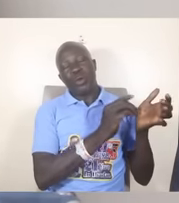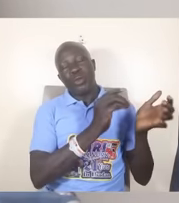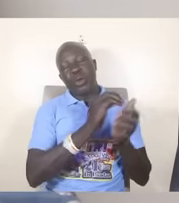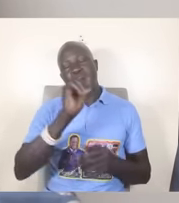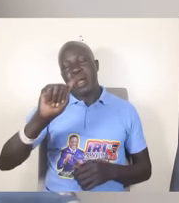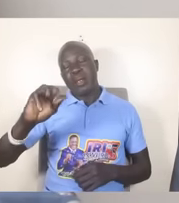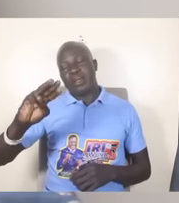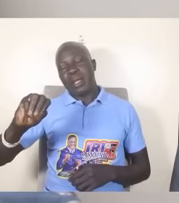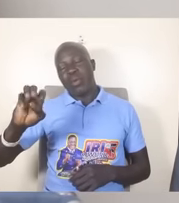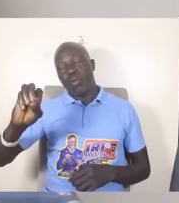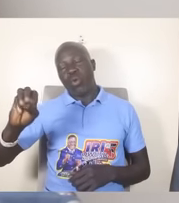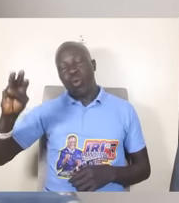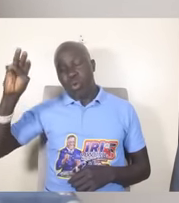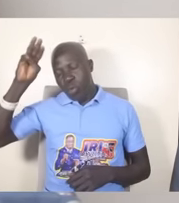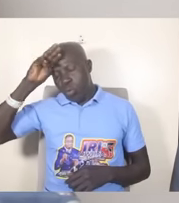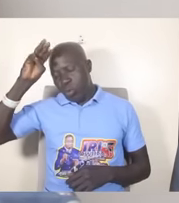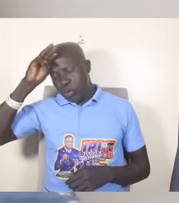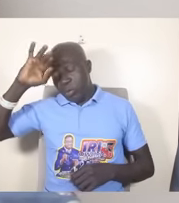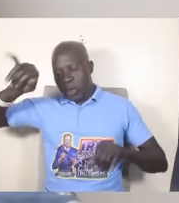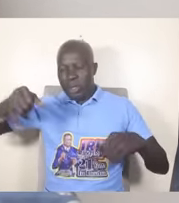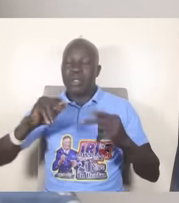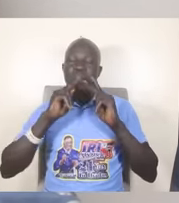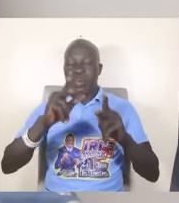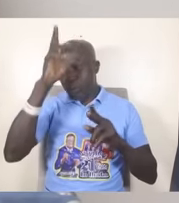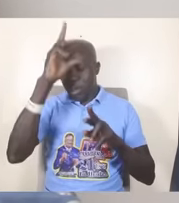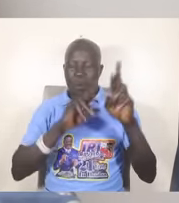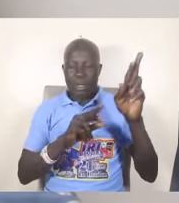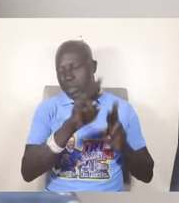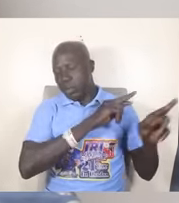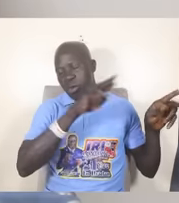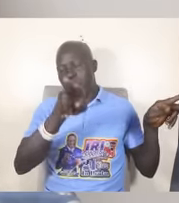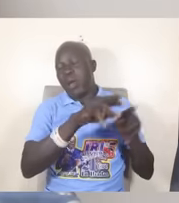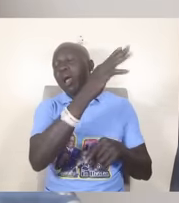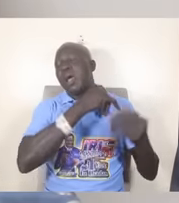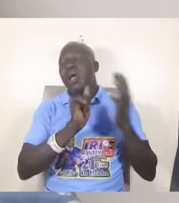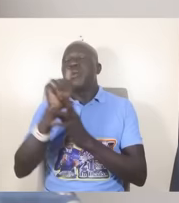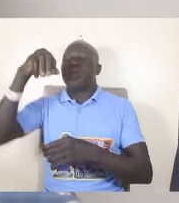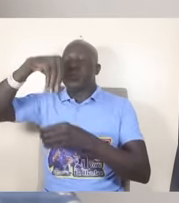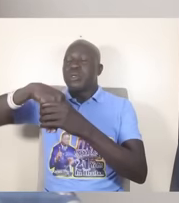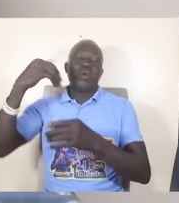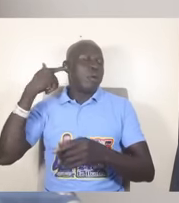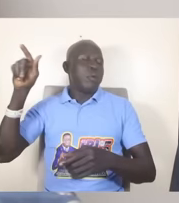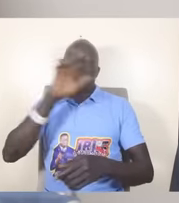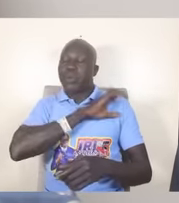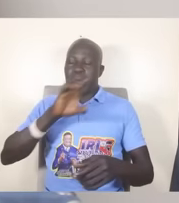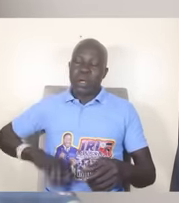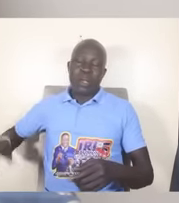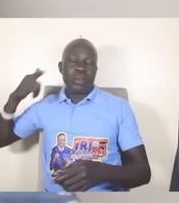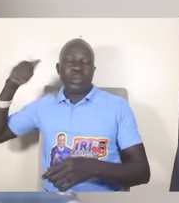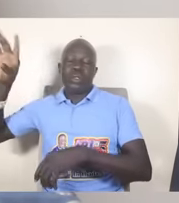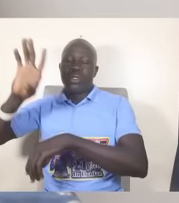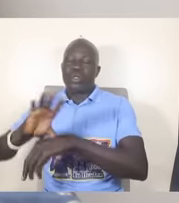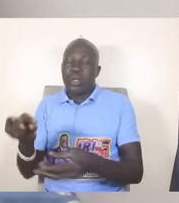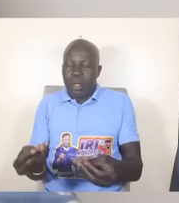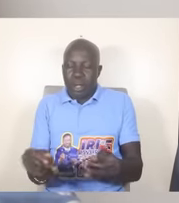Dr. SMO Mustafa JP Baba Shibioba Lati Josi Rokagori Church Land